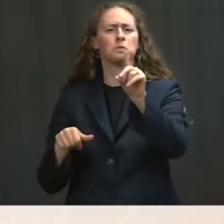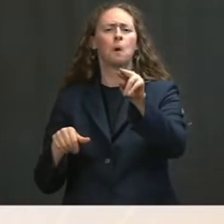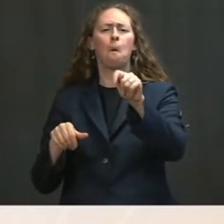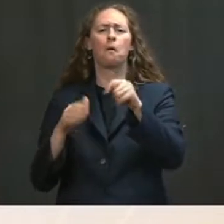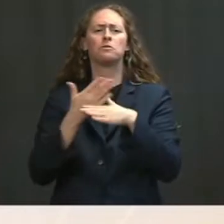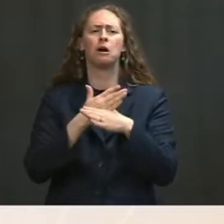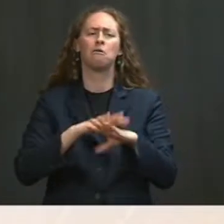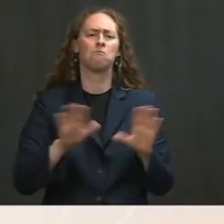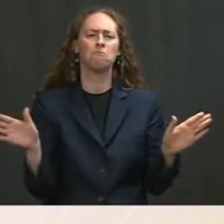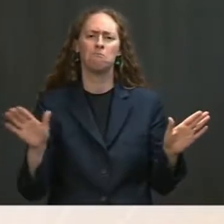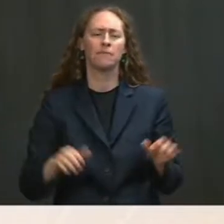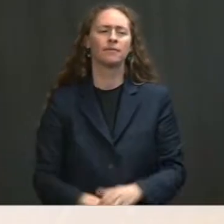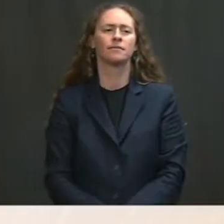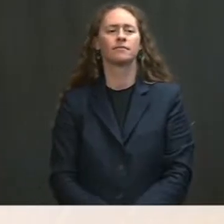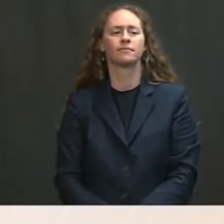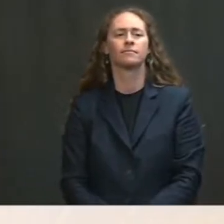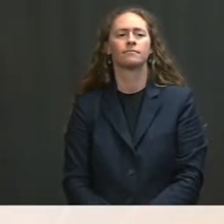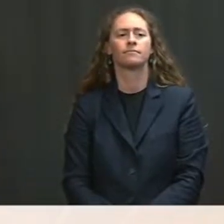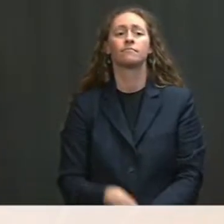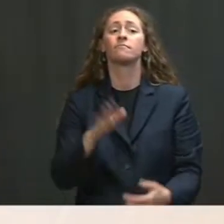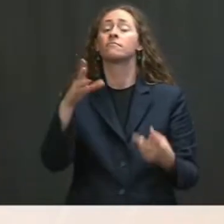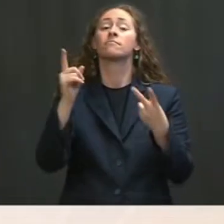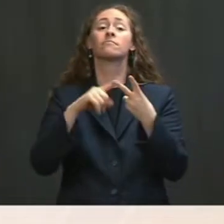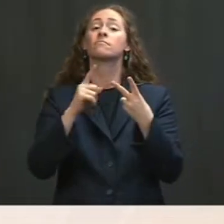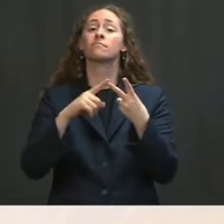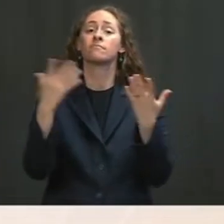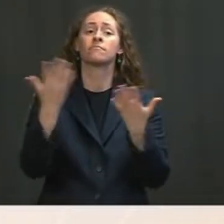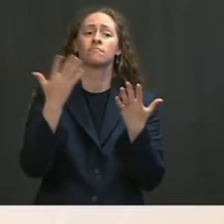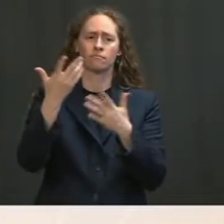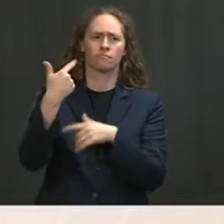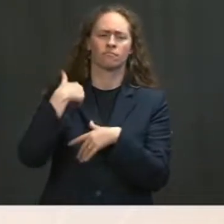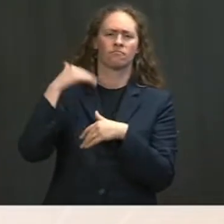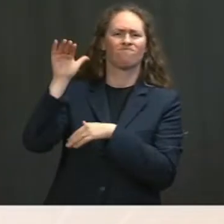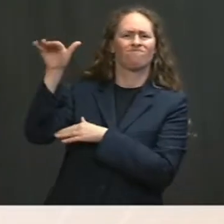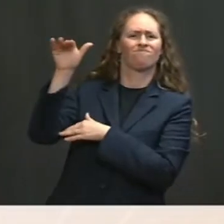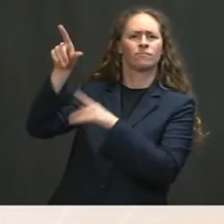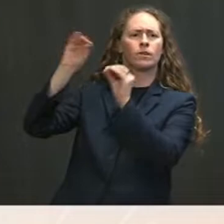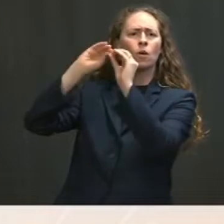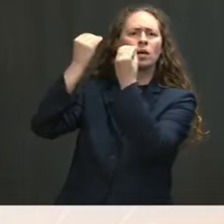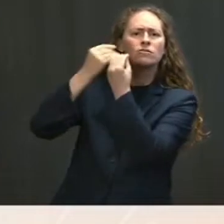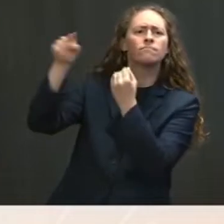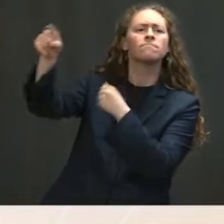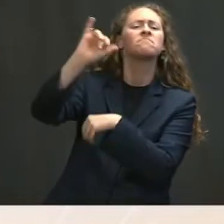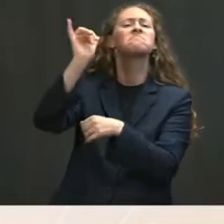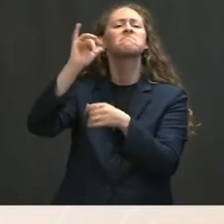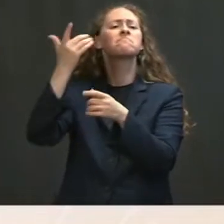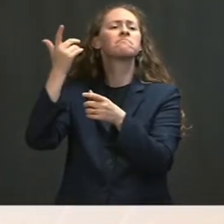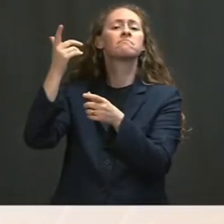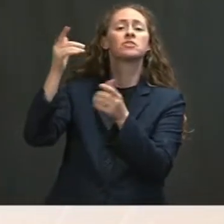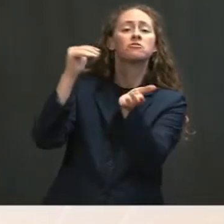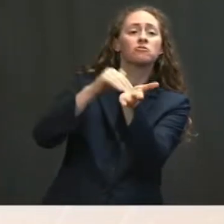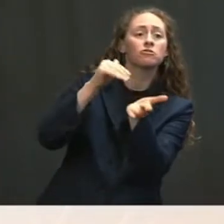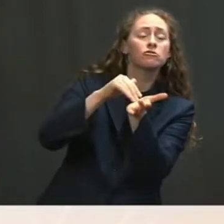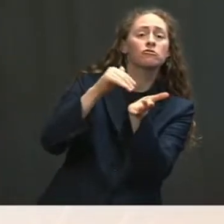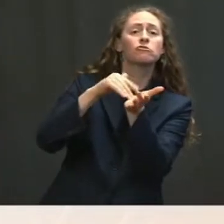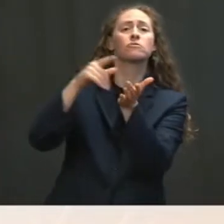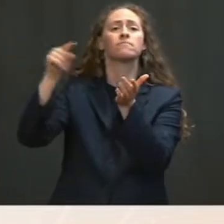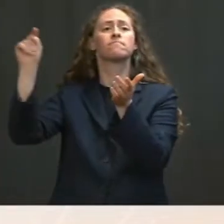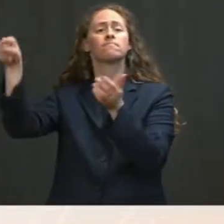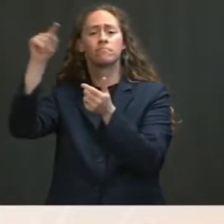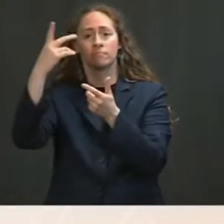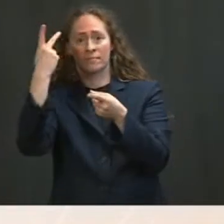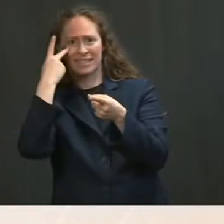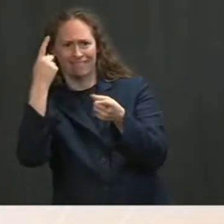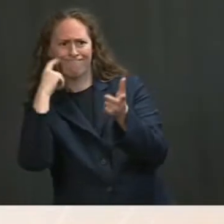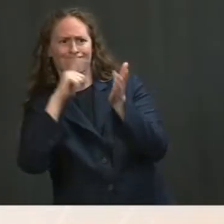health organizations to proactively address misinformation with their patients. Today, the American Academy of Pediatrics is announcing an educational